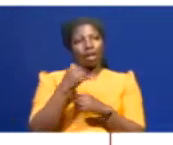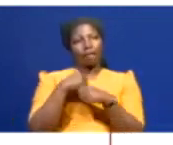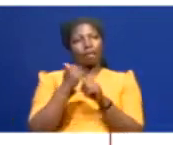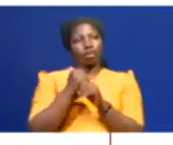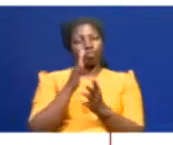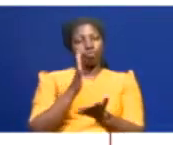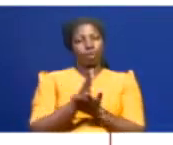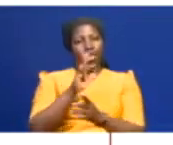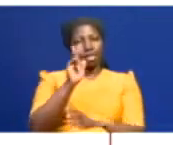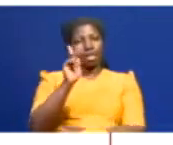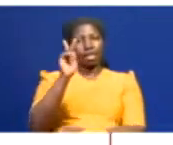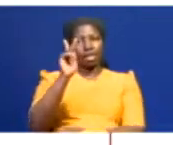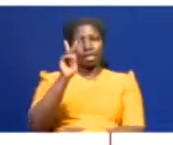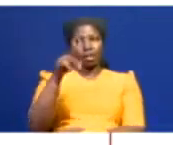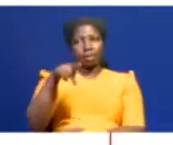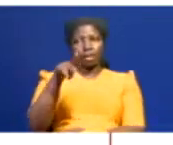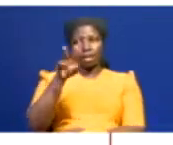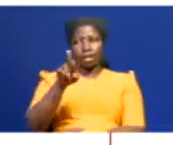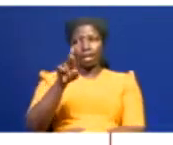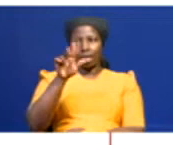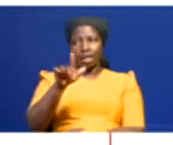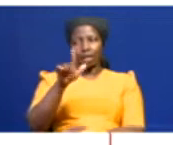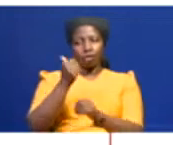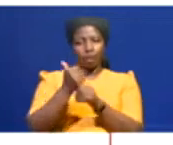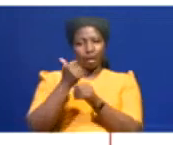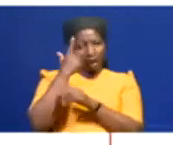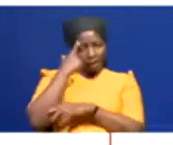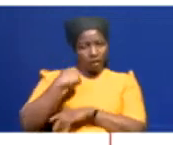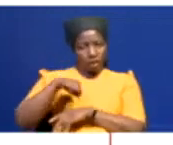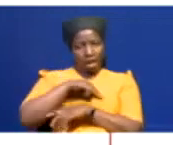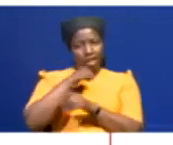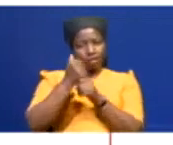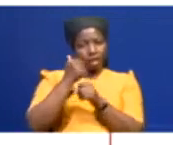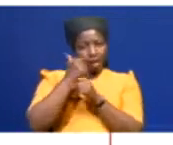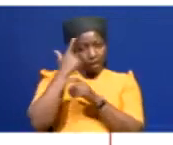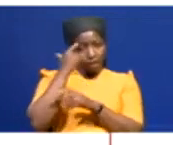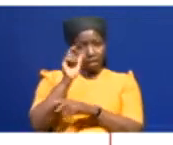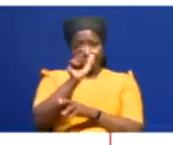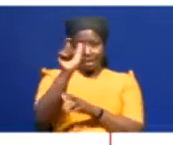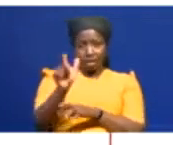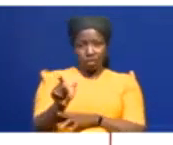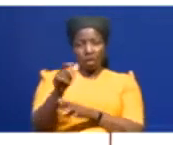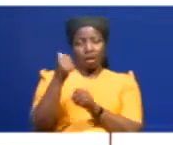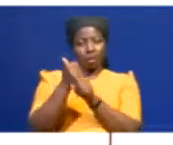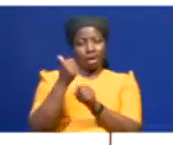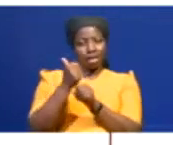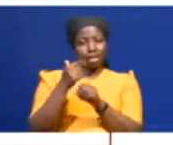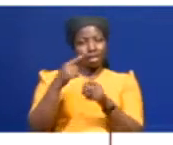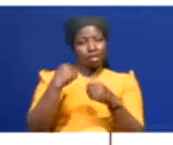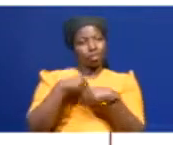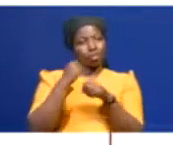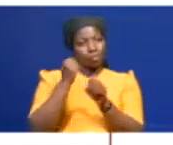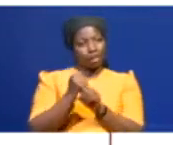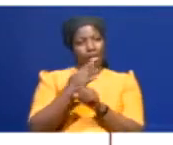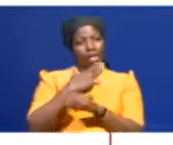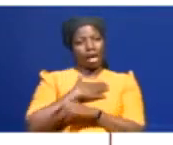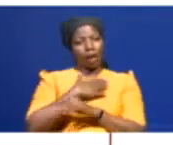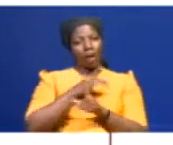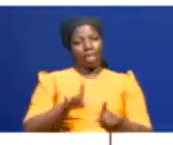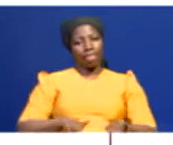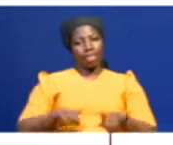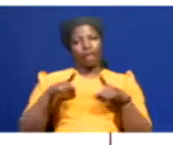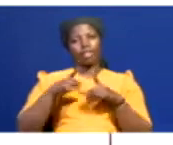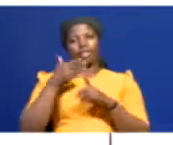that KPRL is working for us, working for the region, working to make our lives